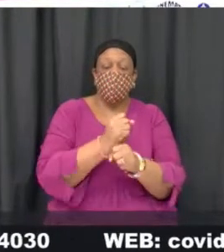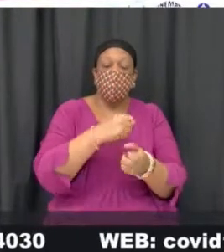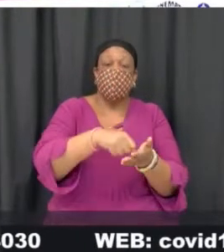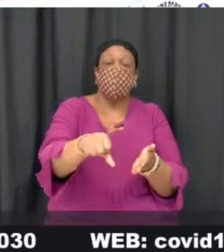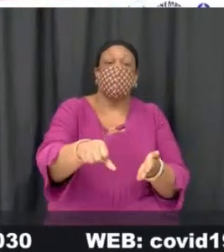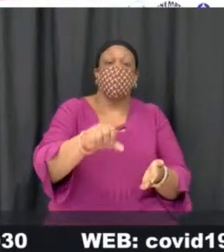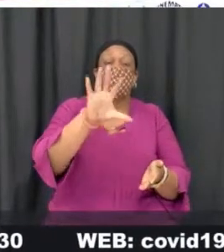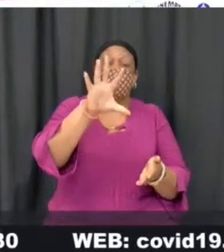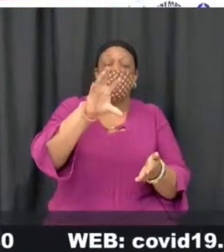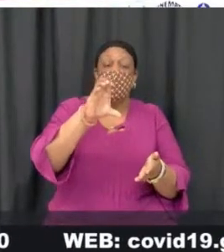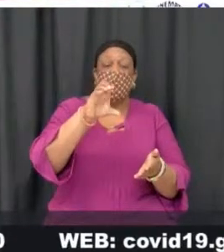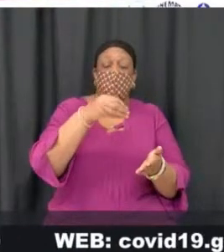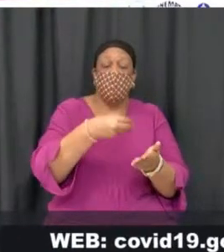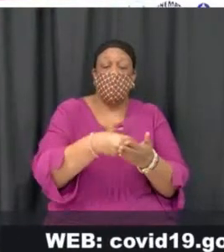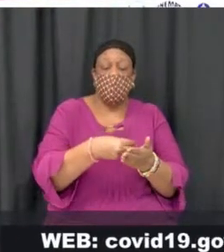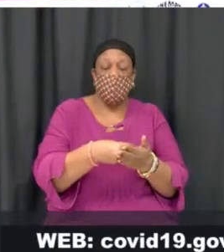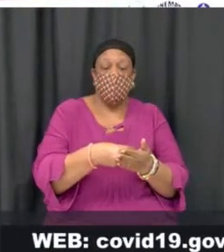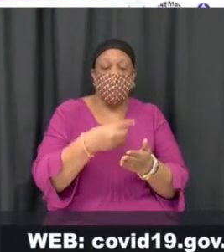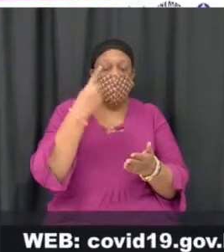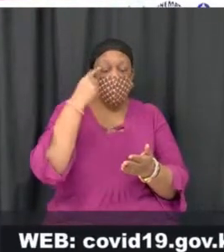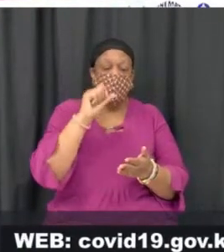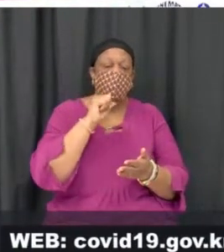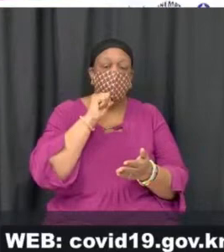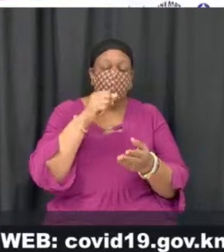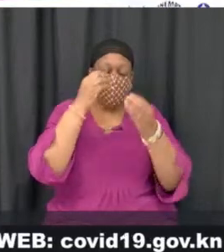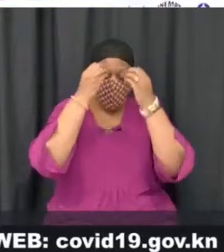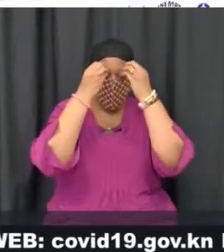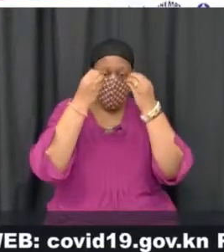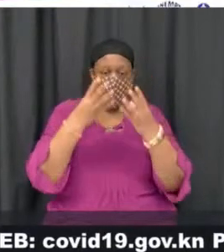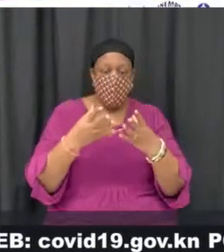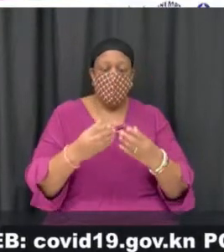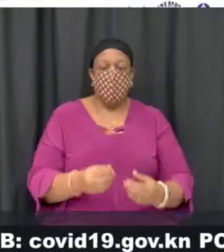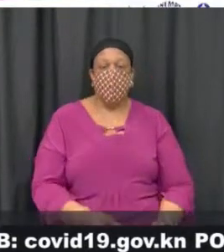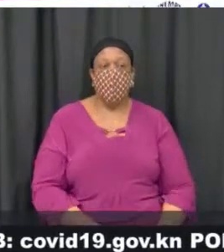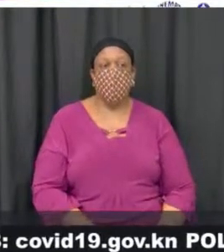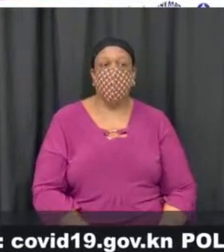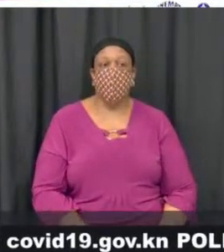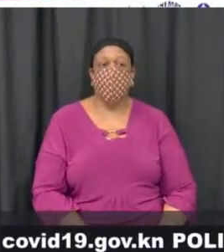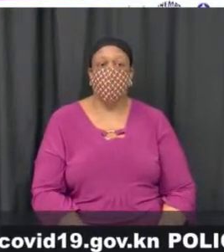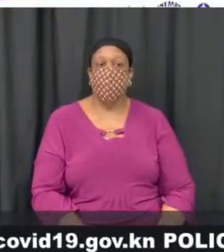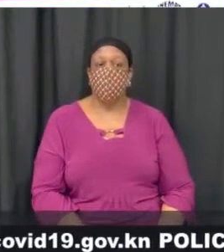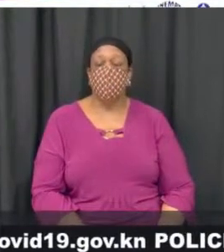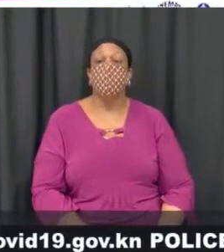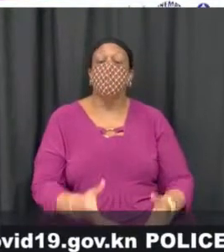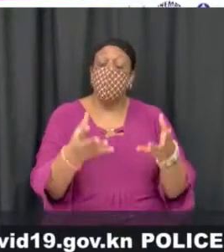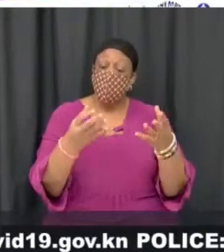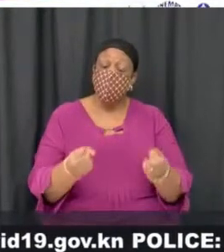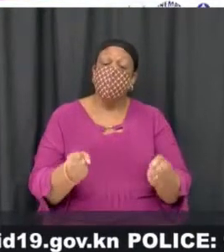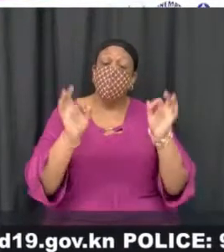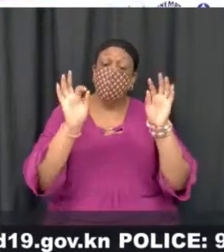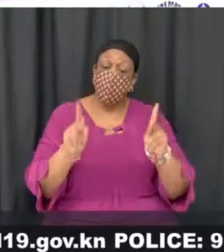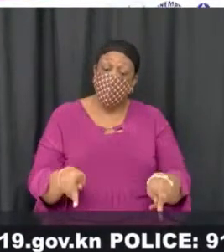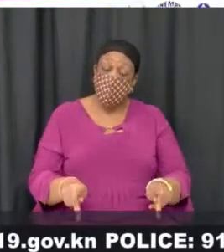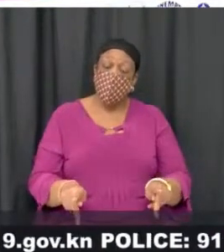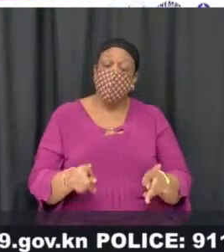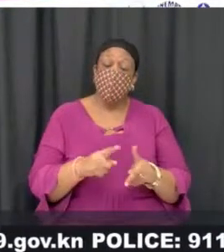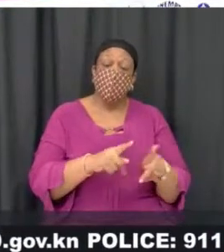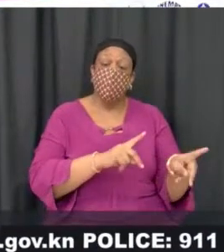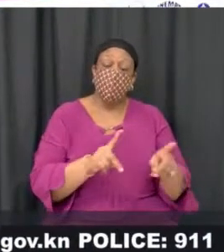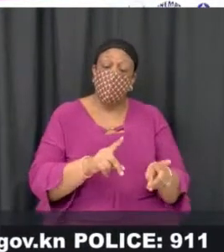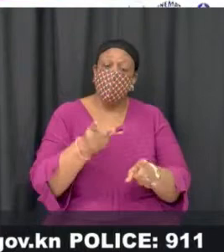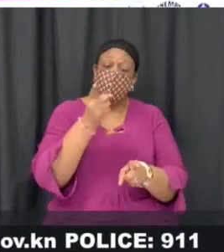per violation. Again, we prefer voluntary compliance, and